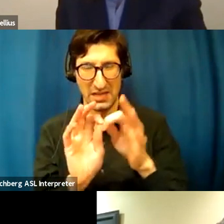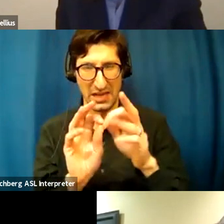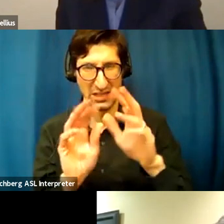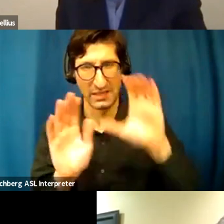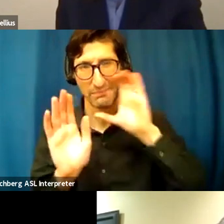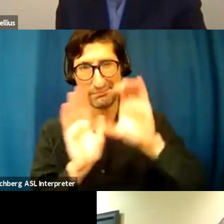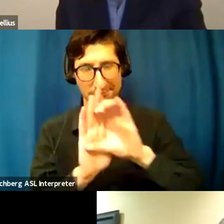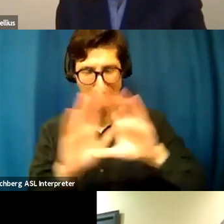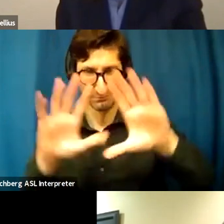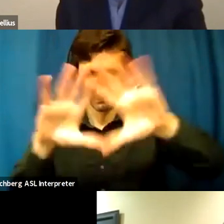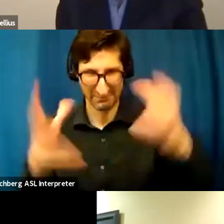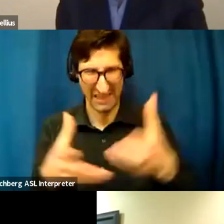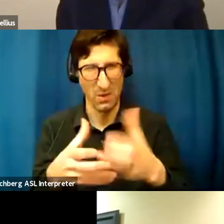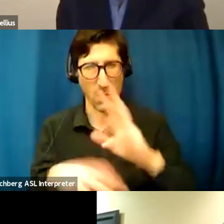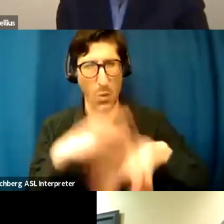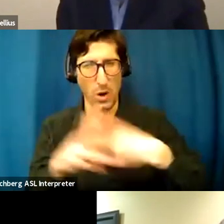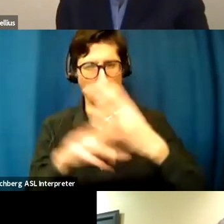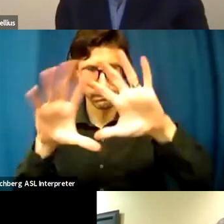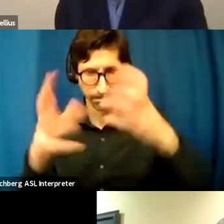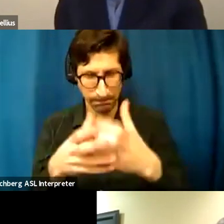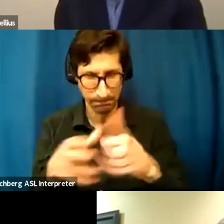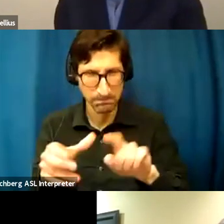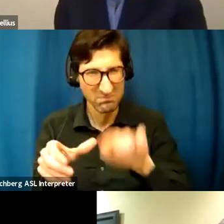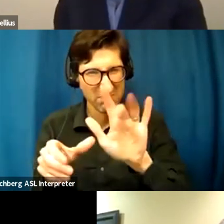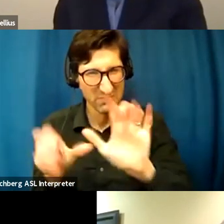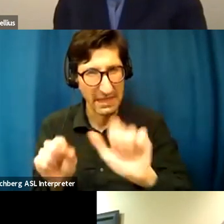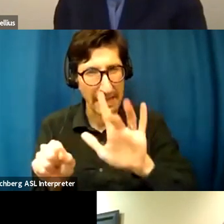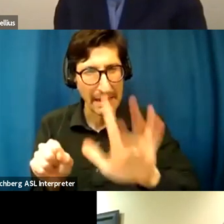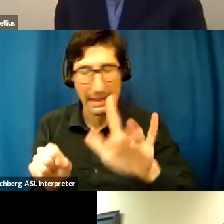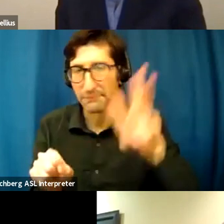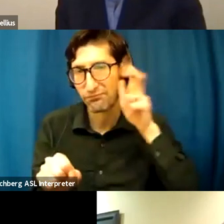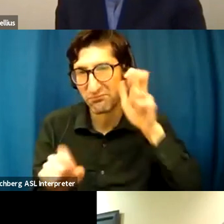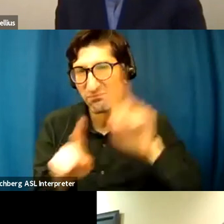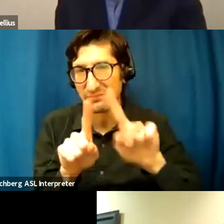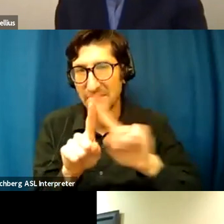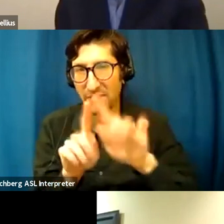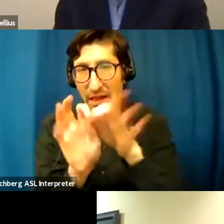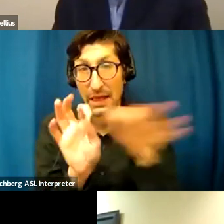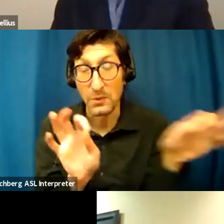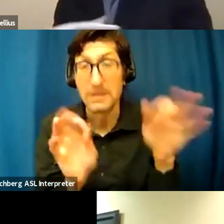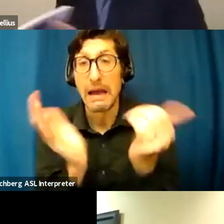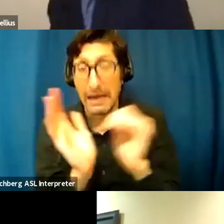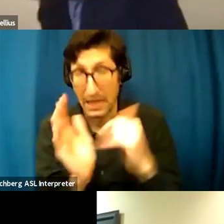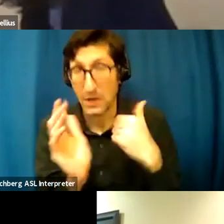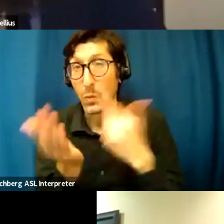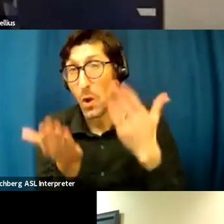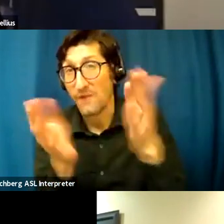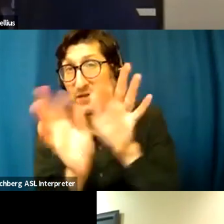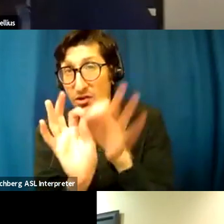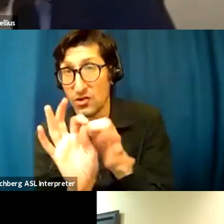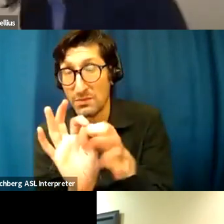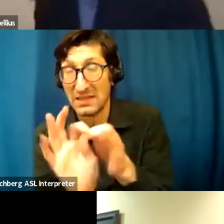your screen. And I just want to remind everybody that, again, we are having interpretation. So if everyone